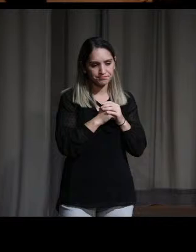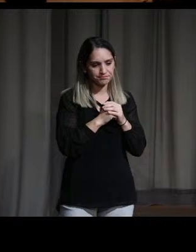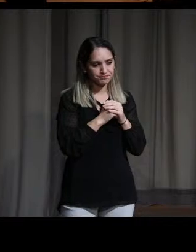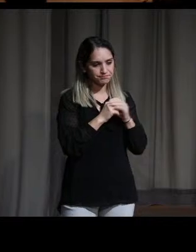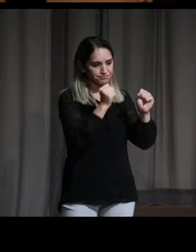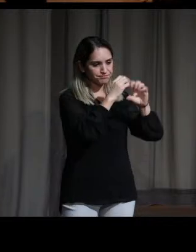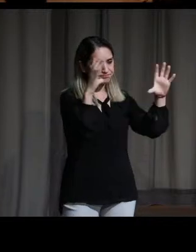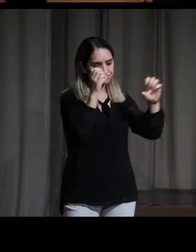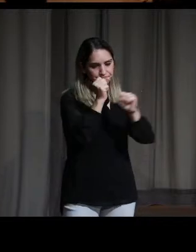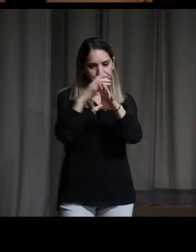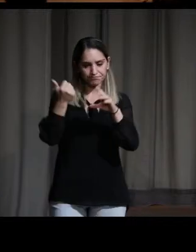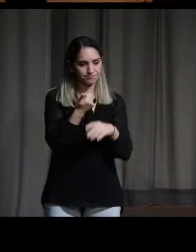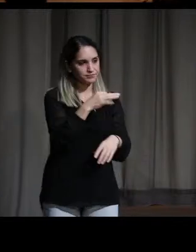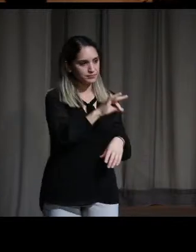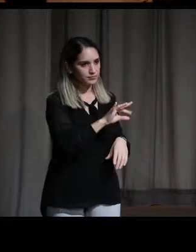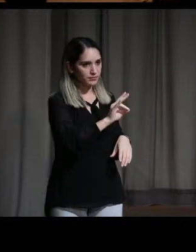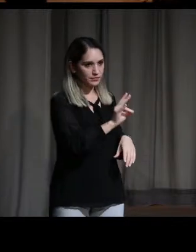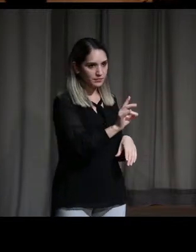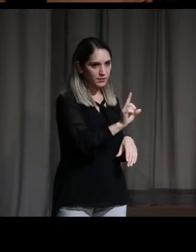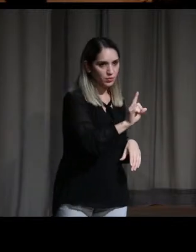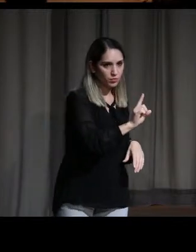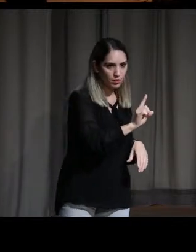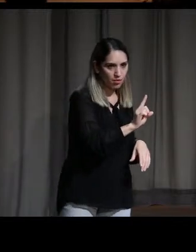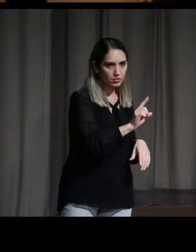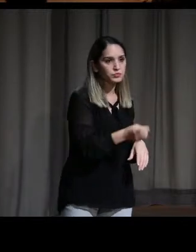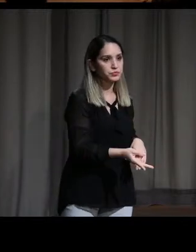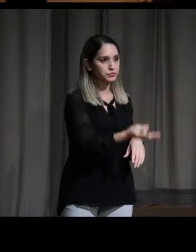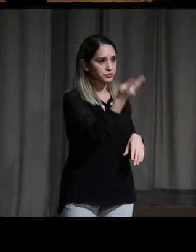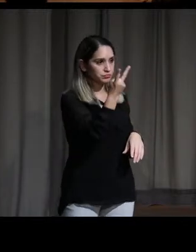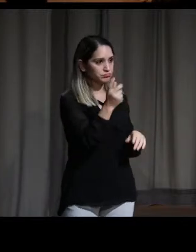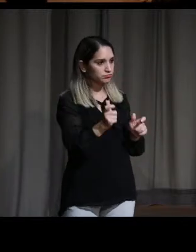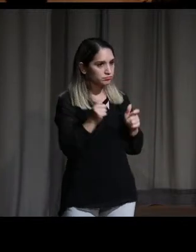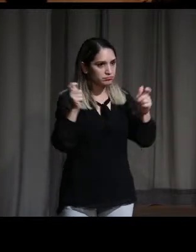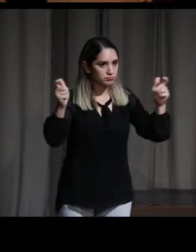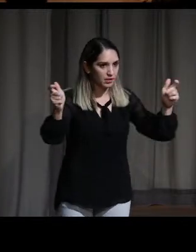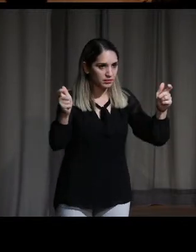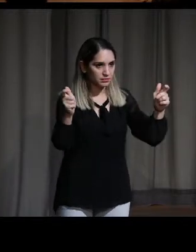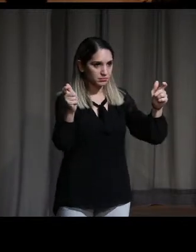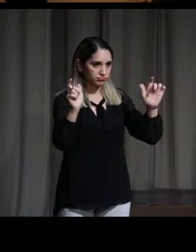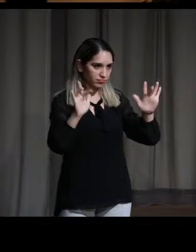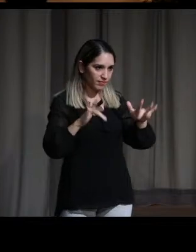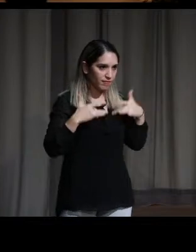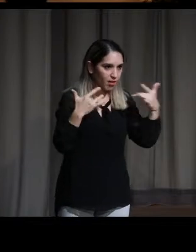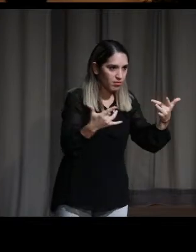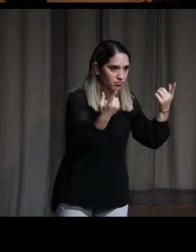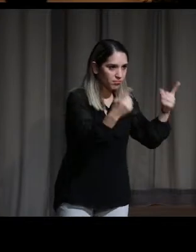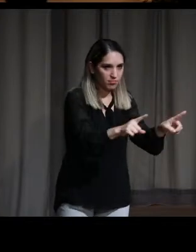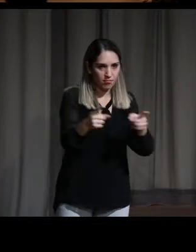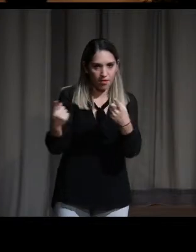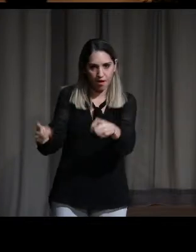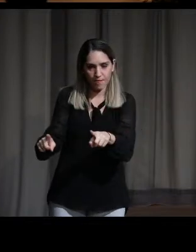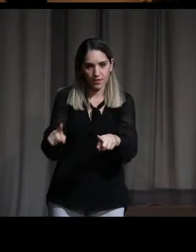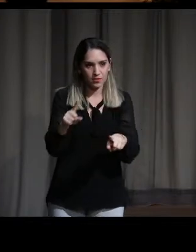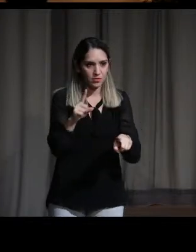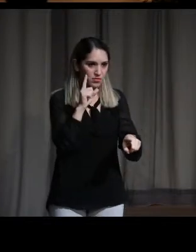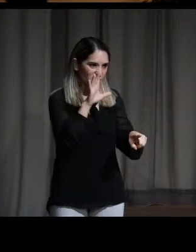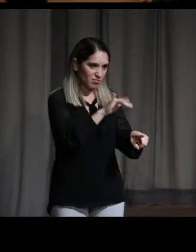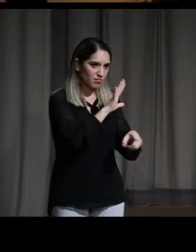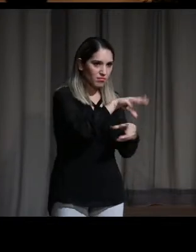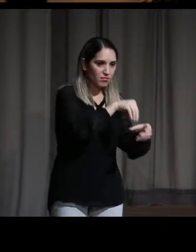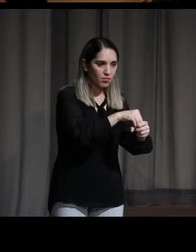in 1971, there was an event, well, two major events happened in the artistic world. One was